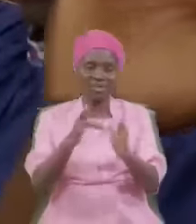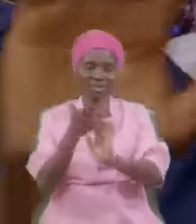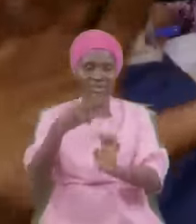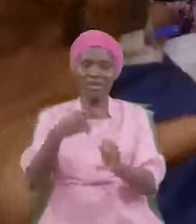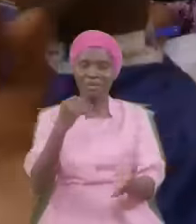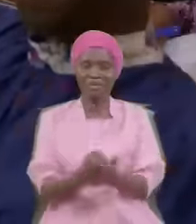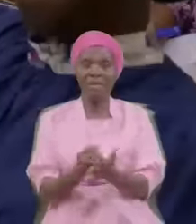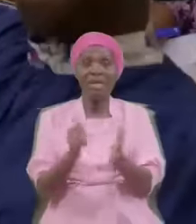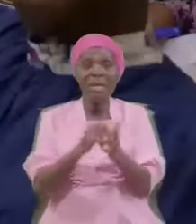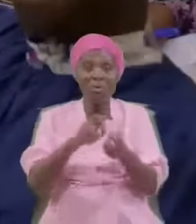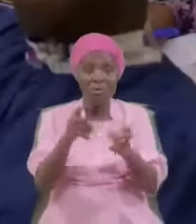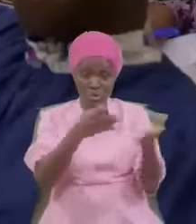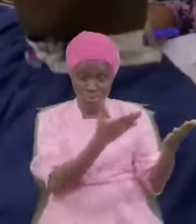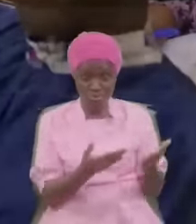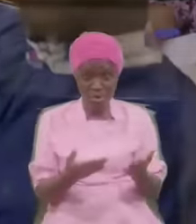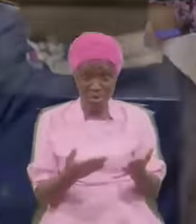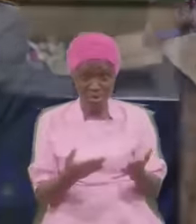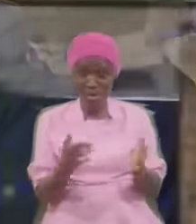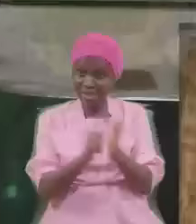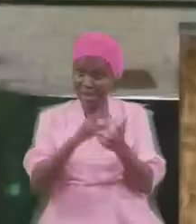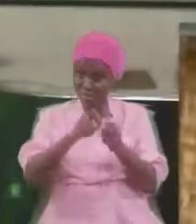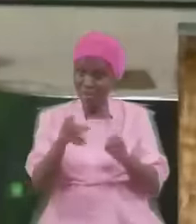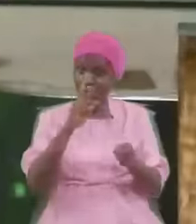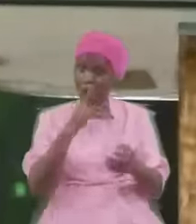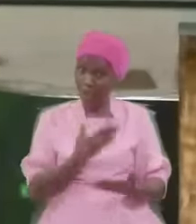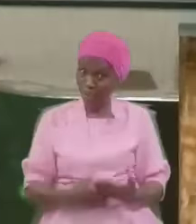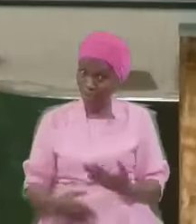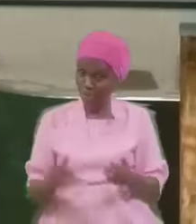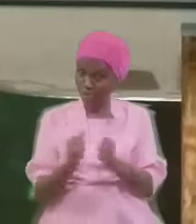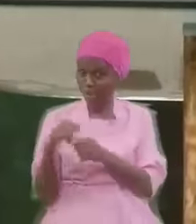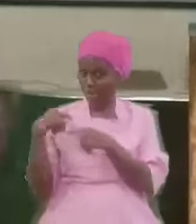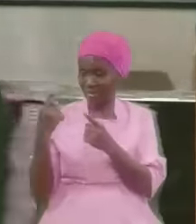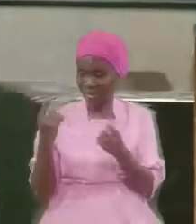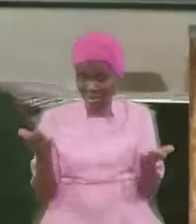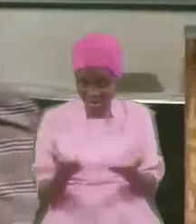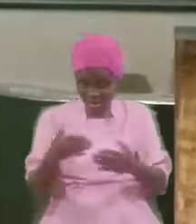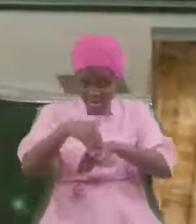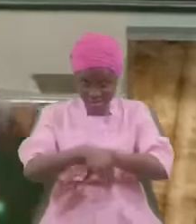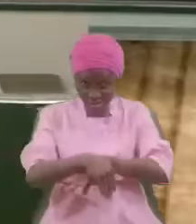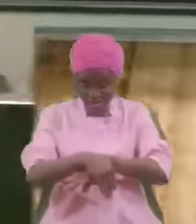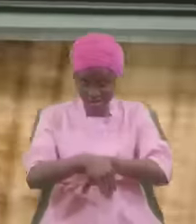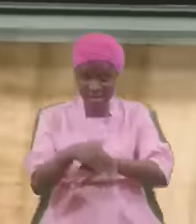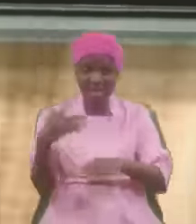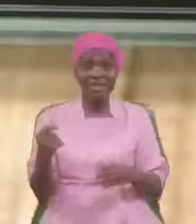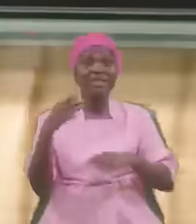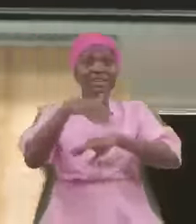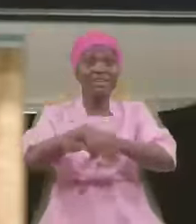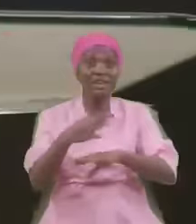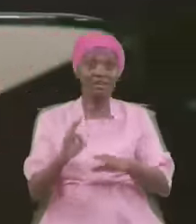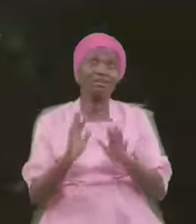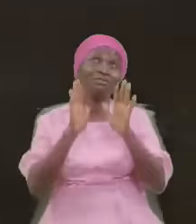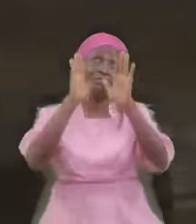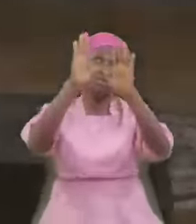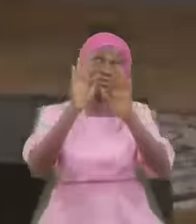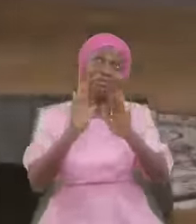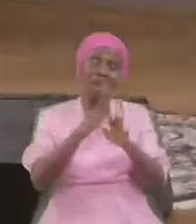That problem you came with, that problem you were born with, here is the night of signs and wonders, the